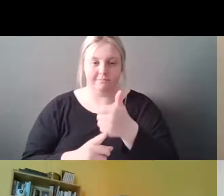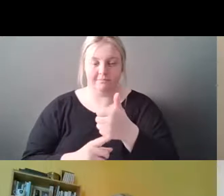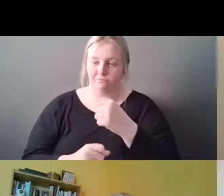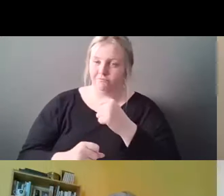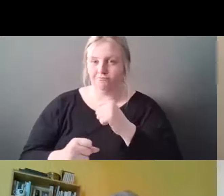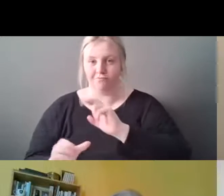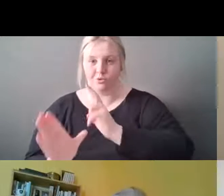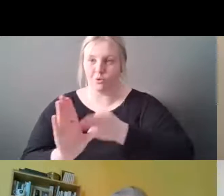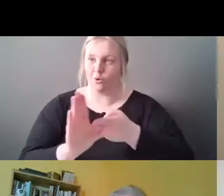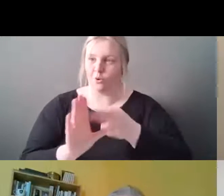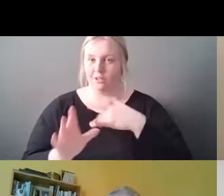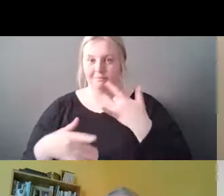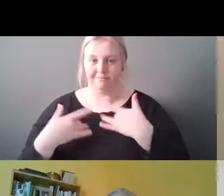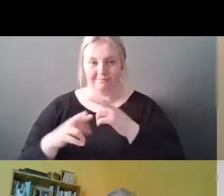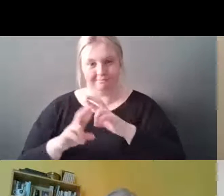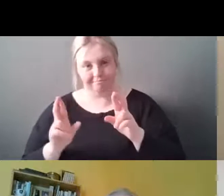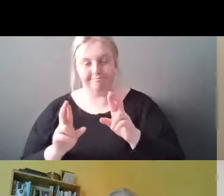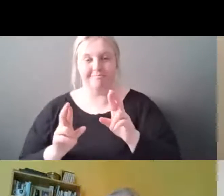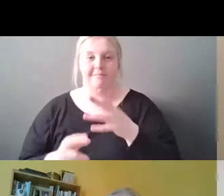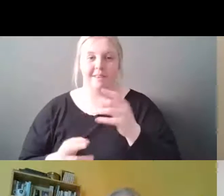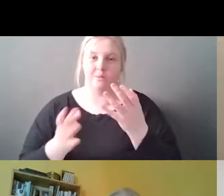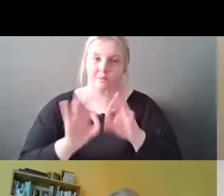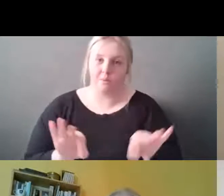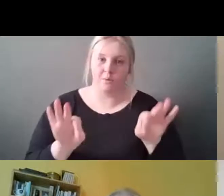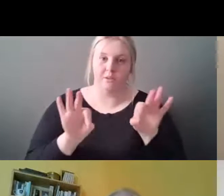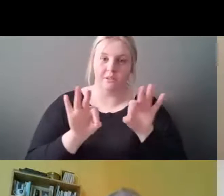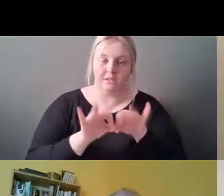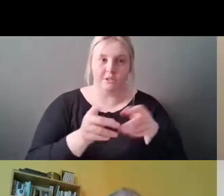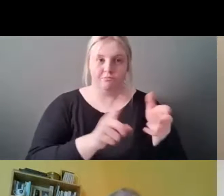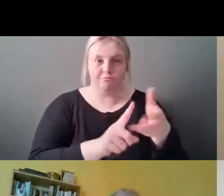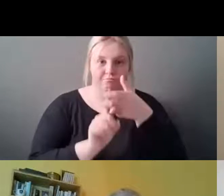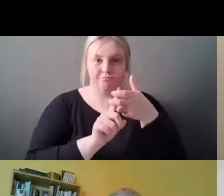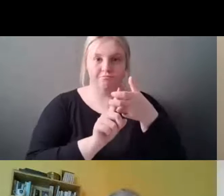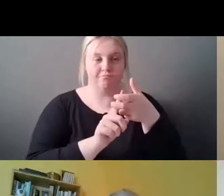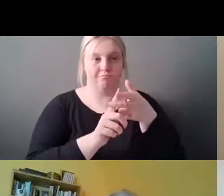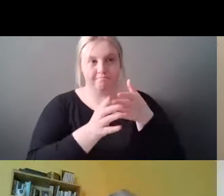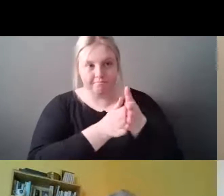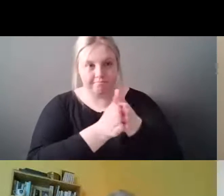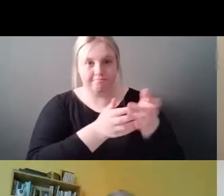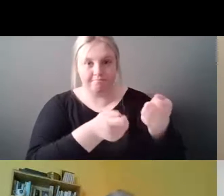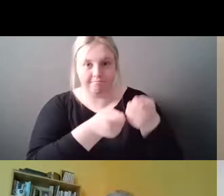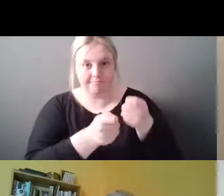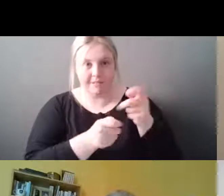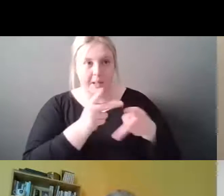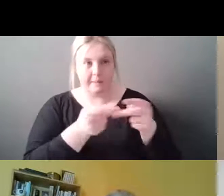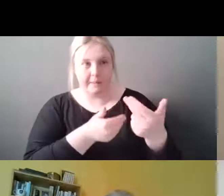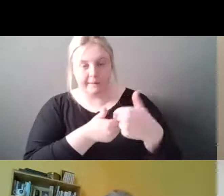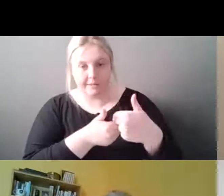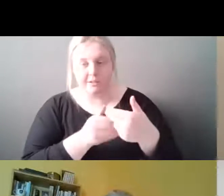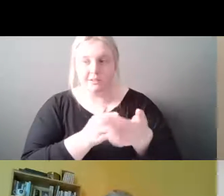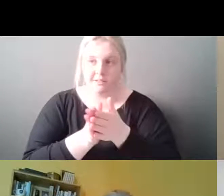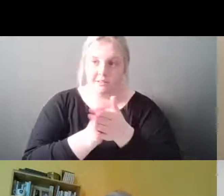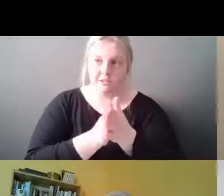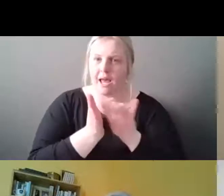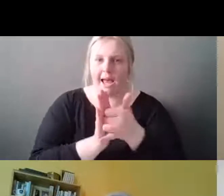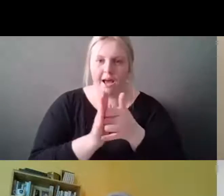of them. And it was really important to get people engaged and to get people interested and to think how we could get this to